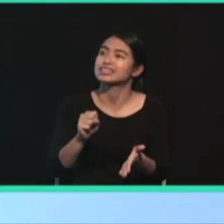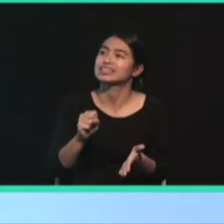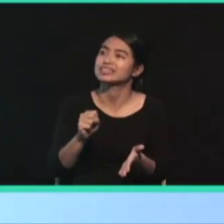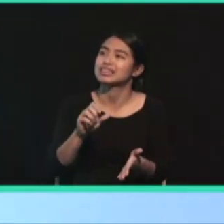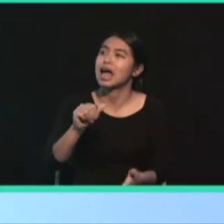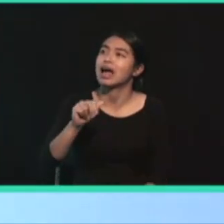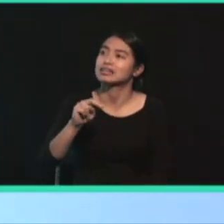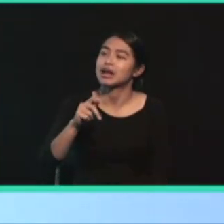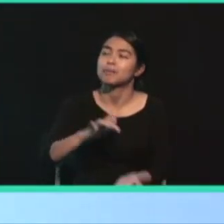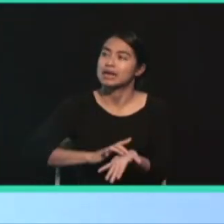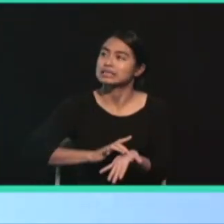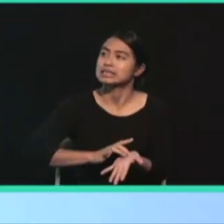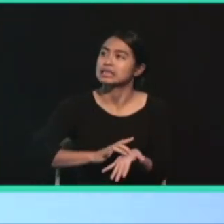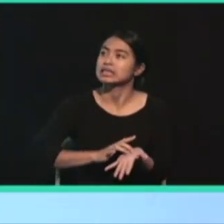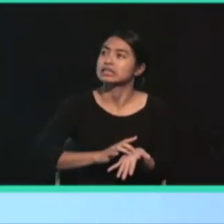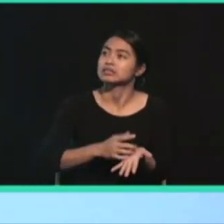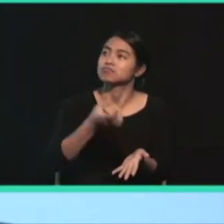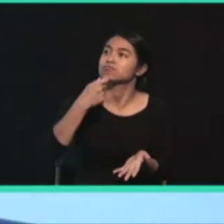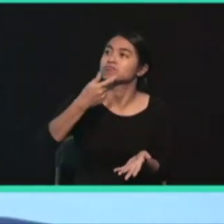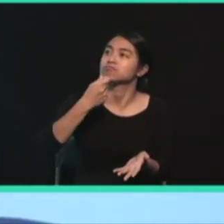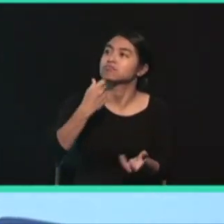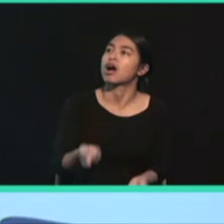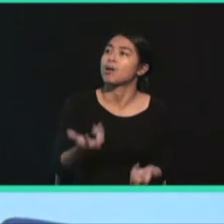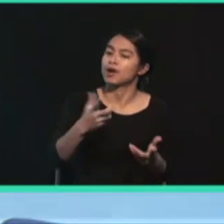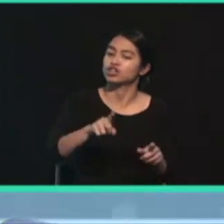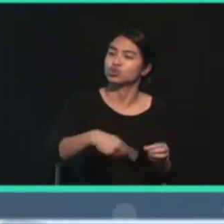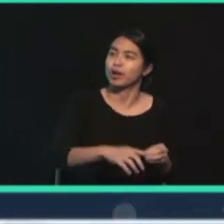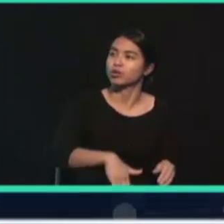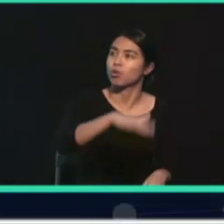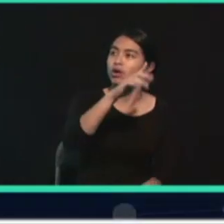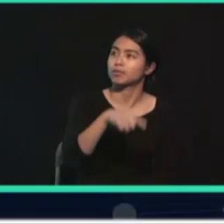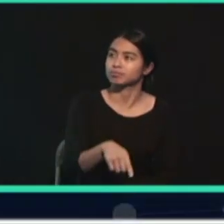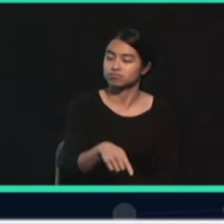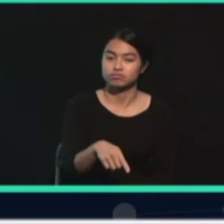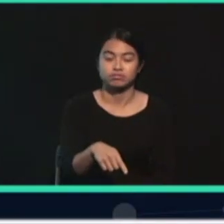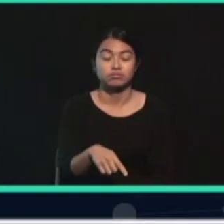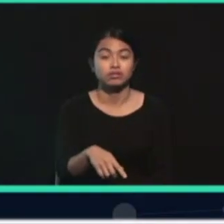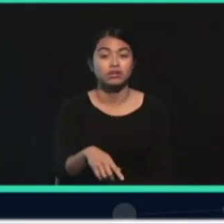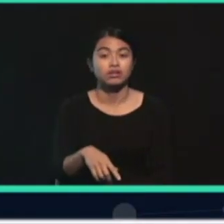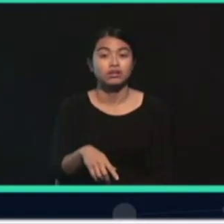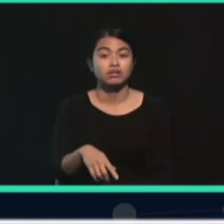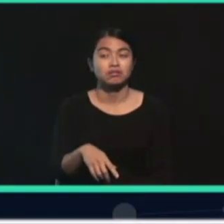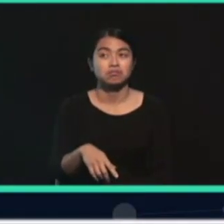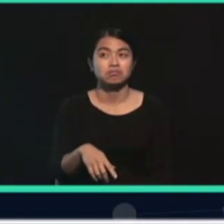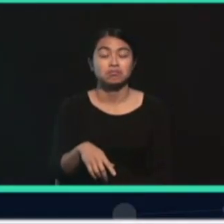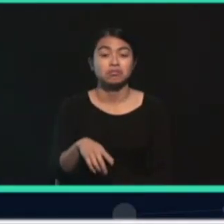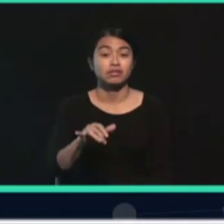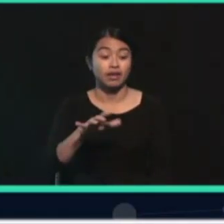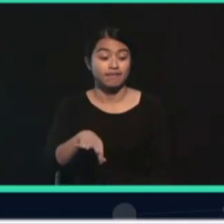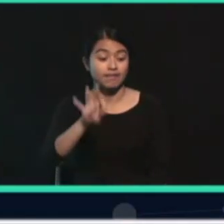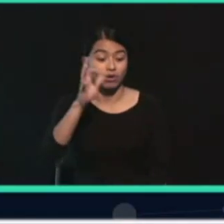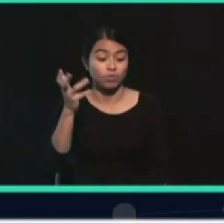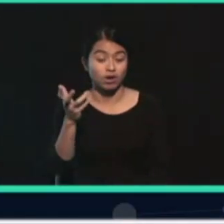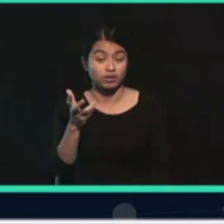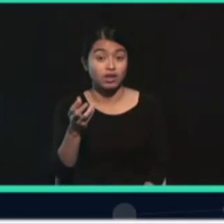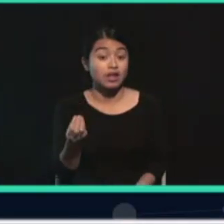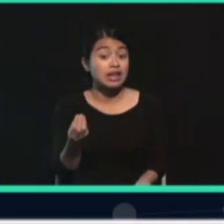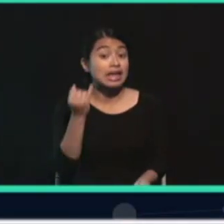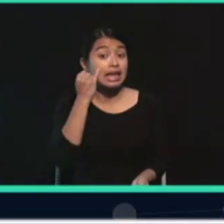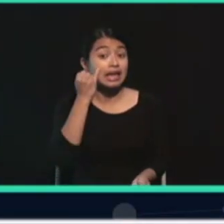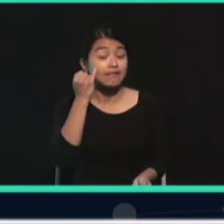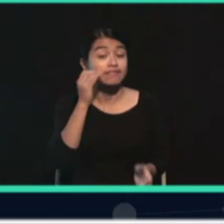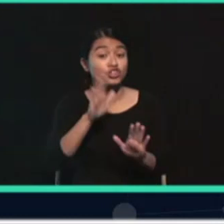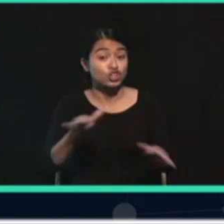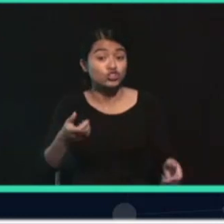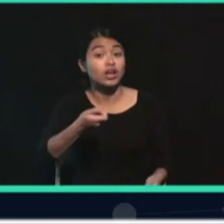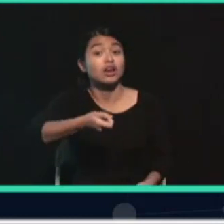childhood? And then they looked up the data and found for Crohn's disease, the more antibiotic